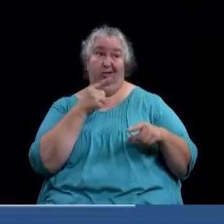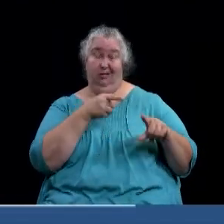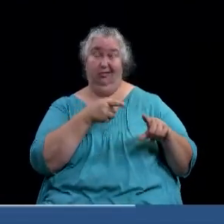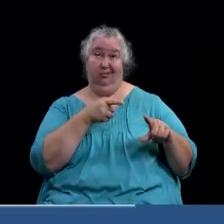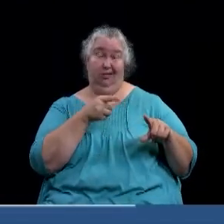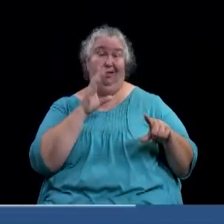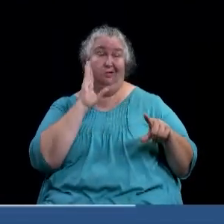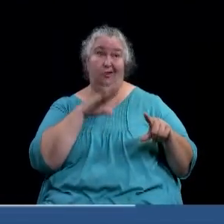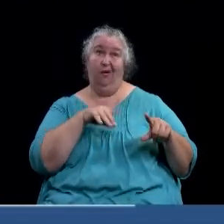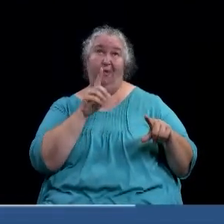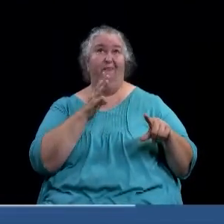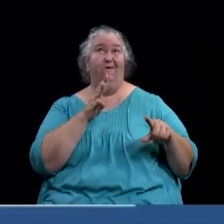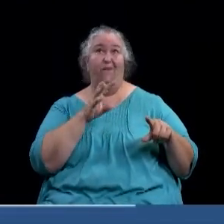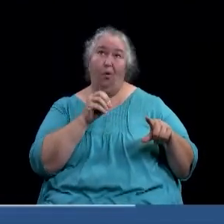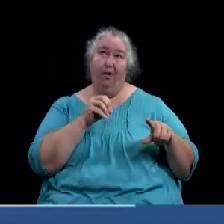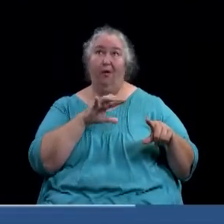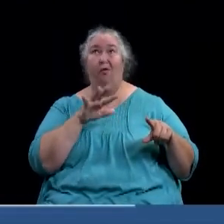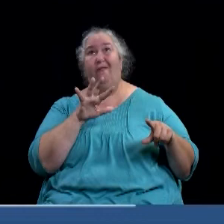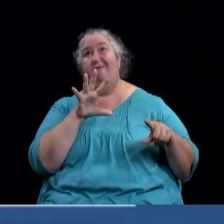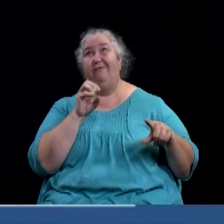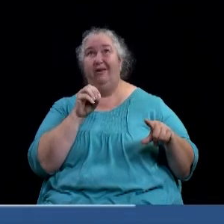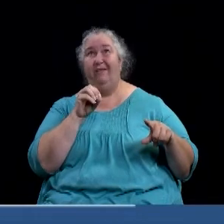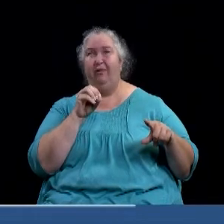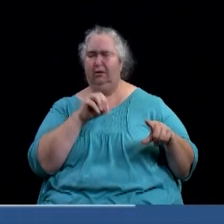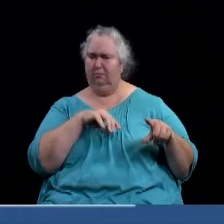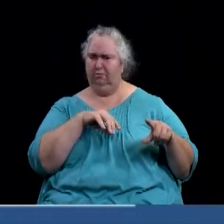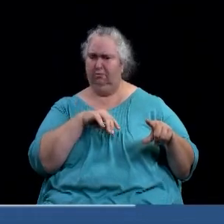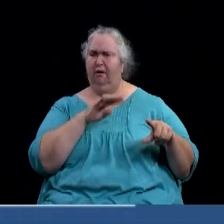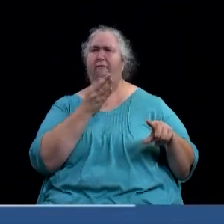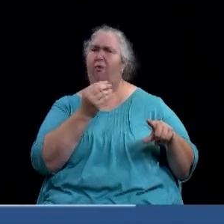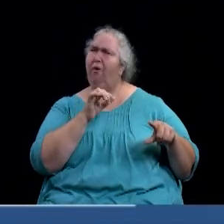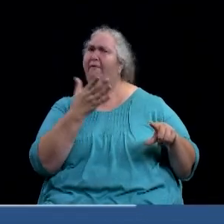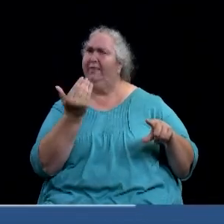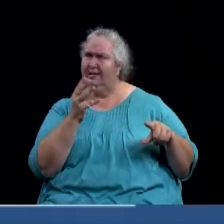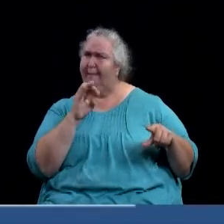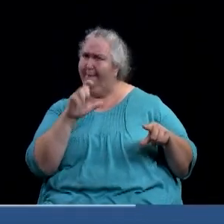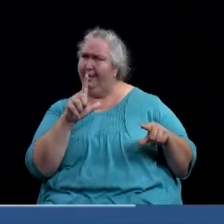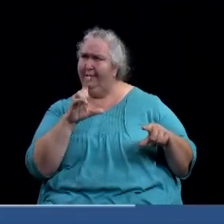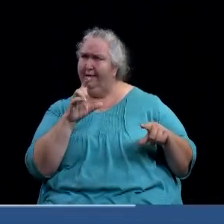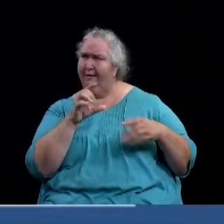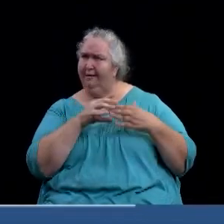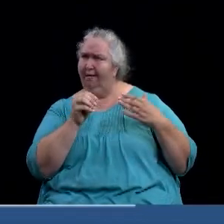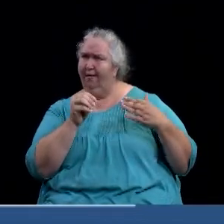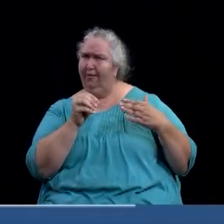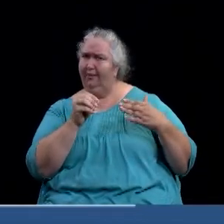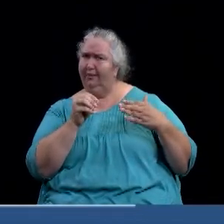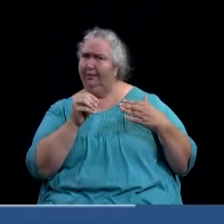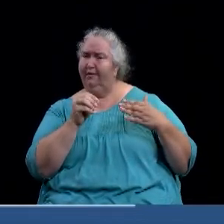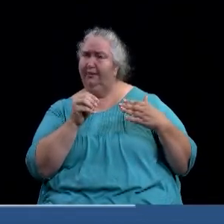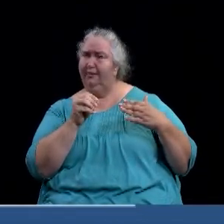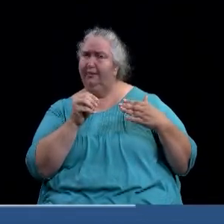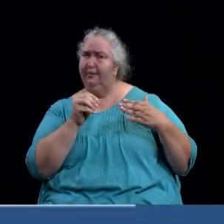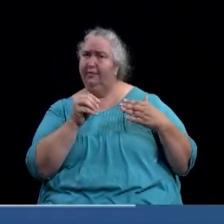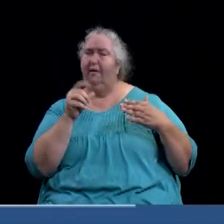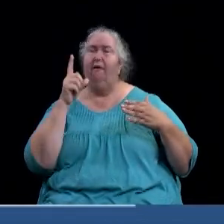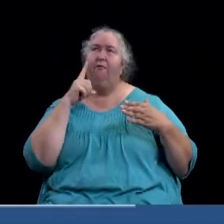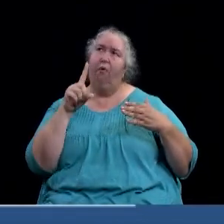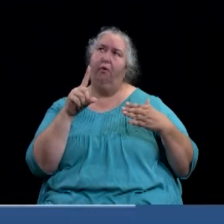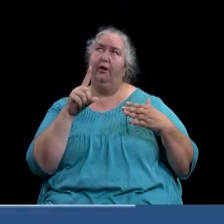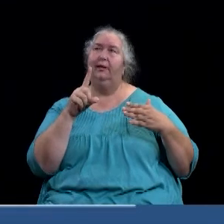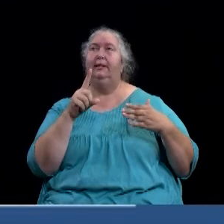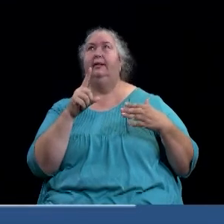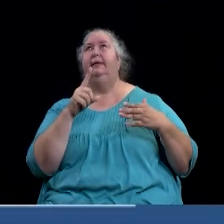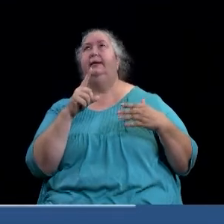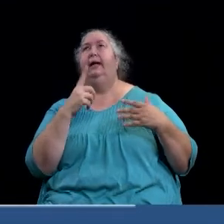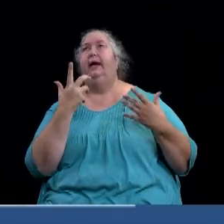of need for care and renovation and maintenance that they are not able to fund on the public